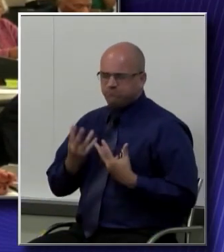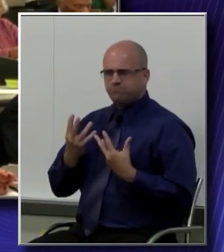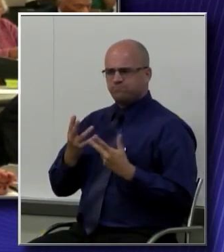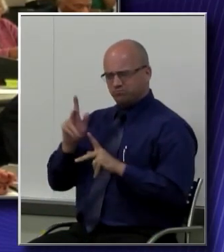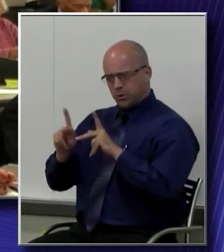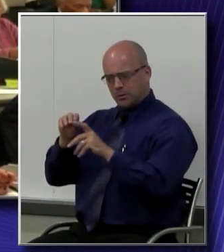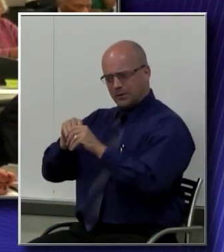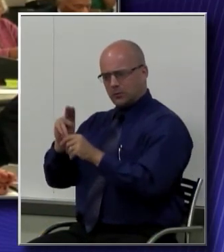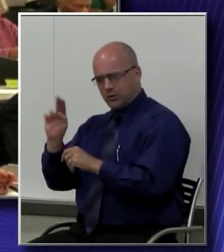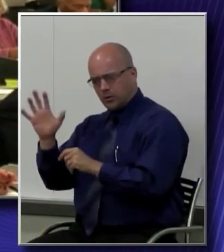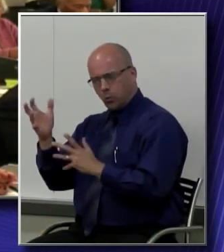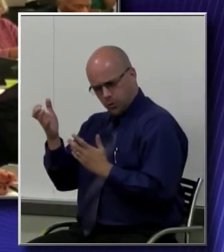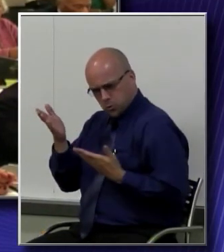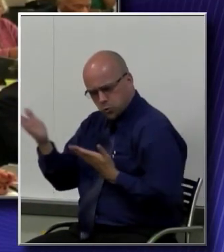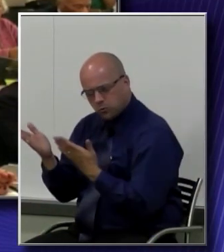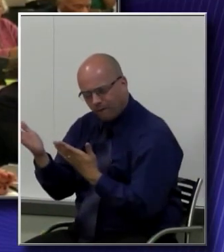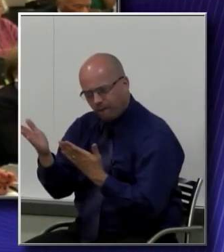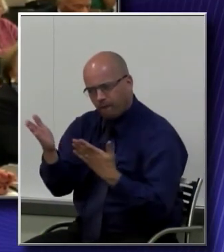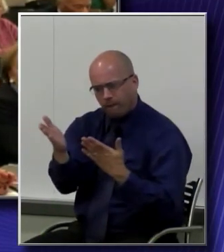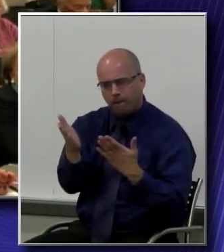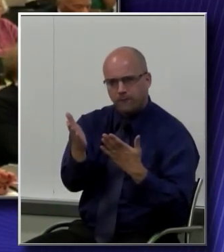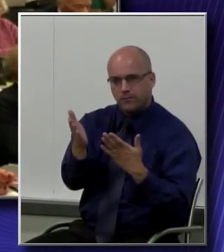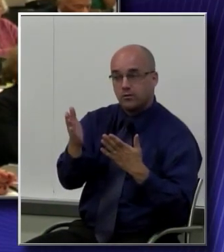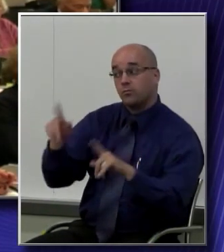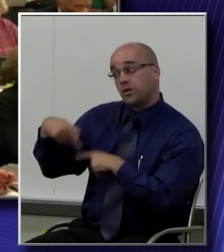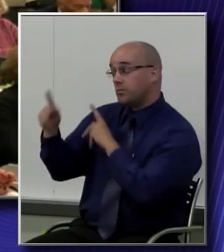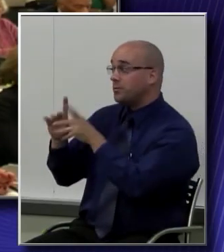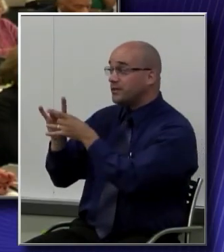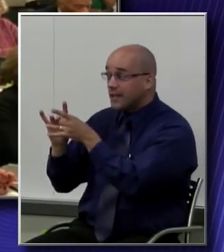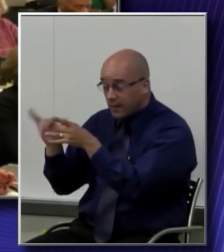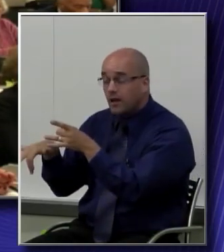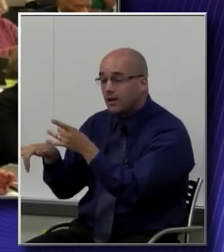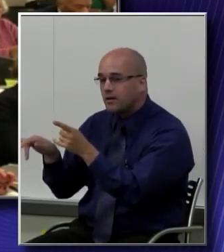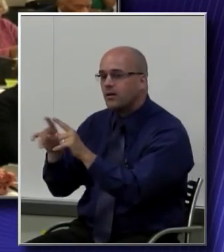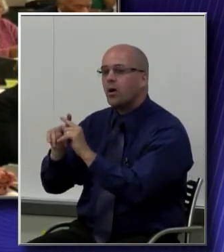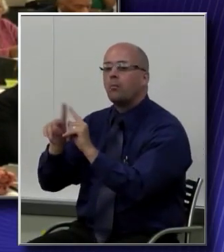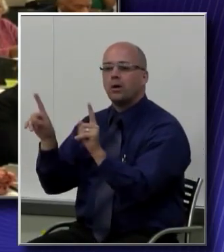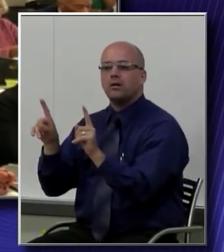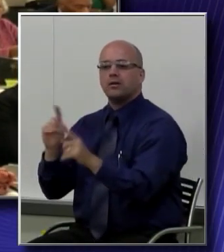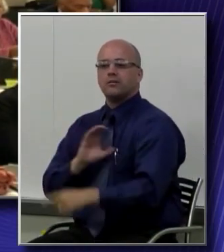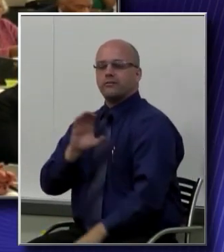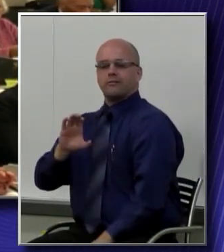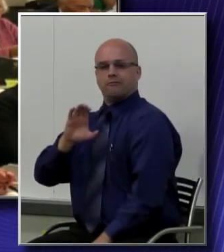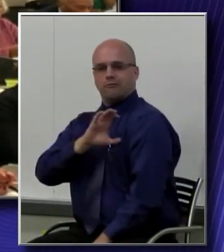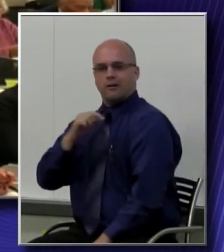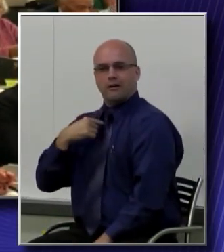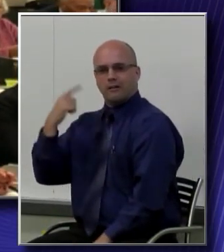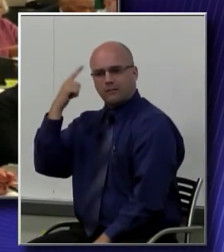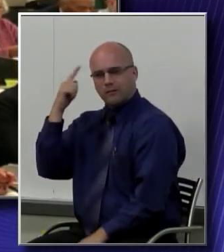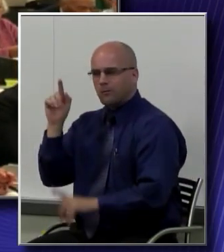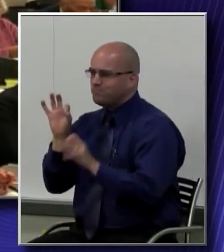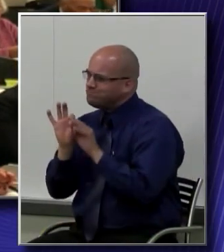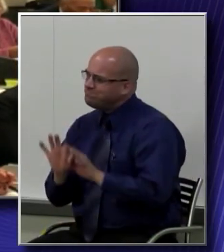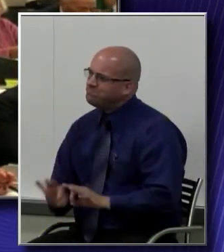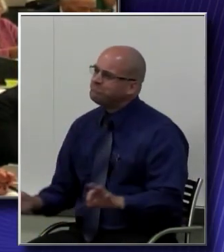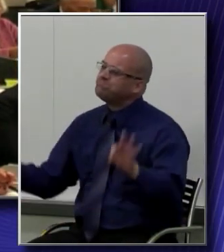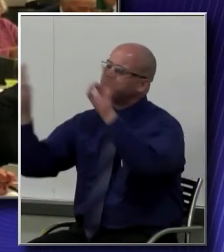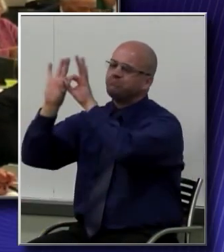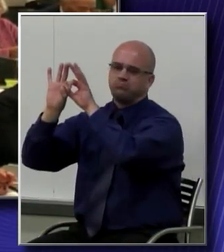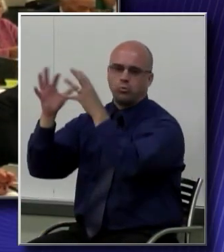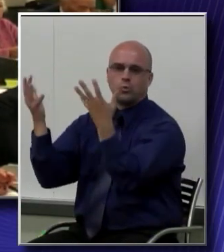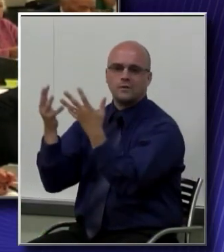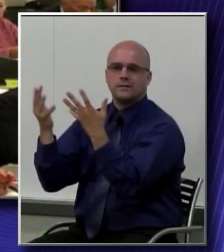Carolina. Everybody's already said that. But the characteristics that I think are essential is that the